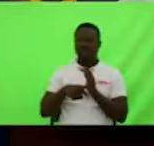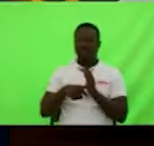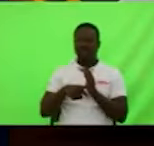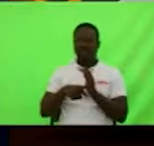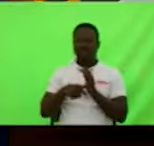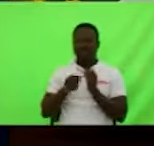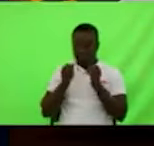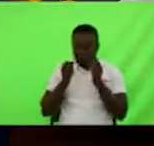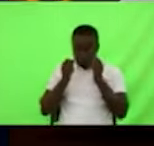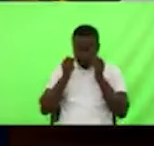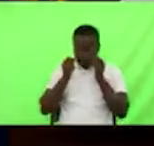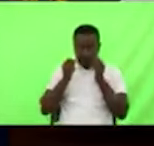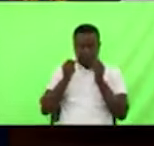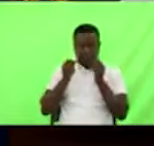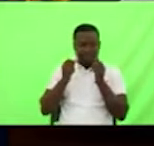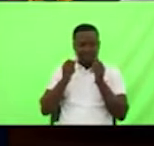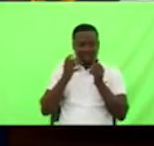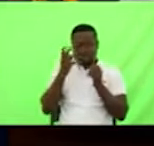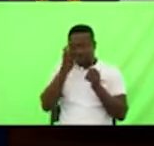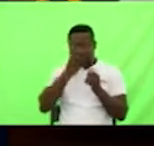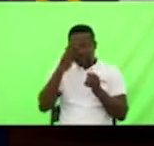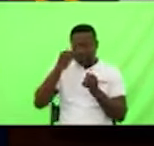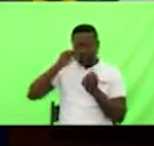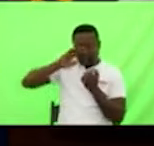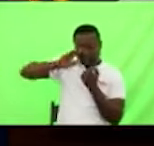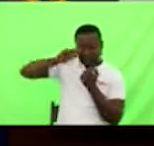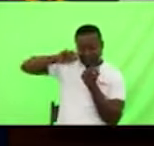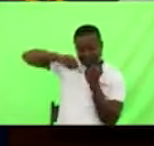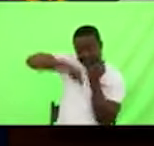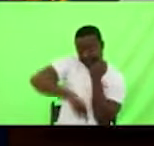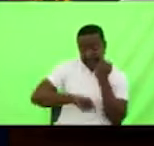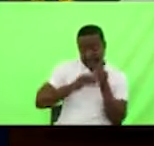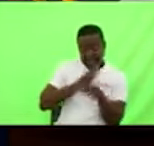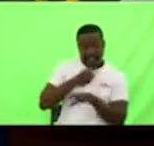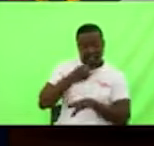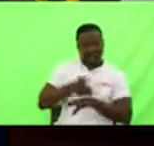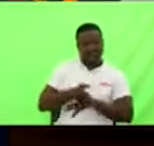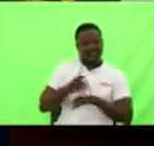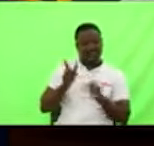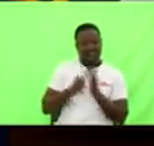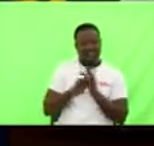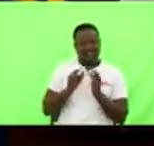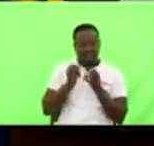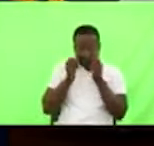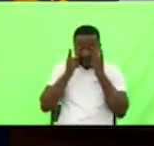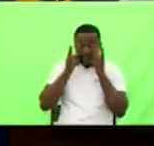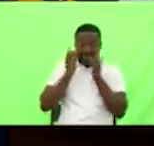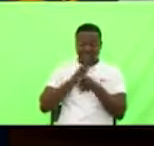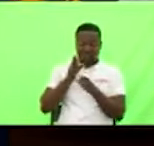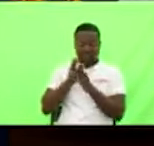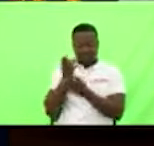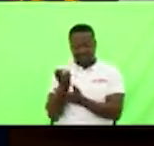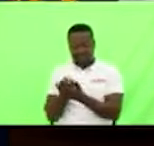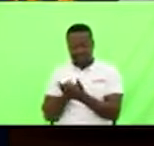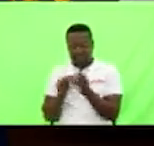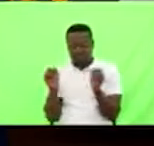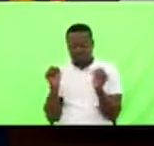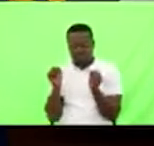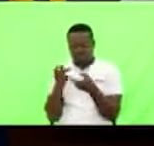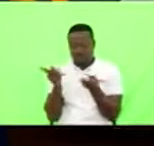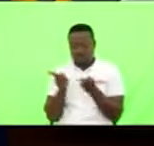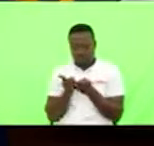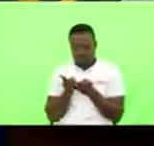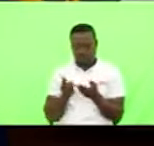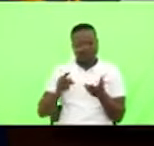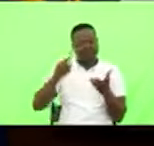tomb. Yeah, this is what we call the Snoon Theory. So this one is there.